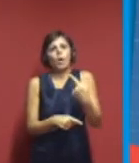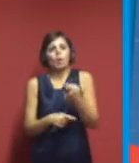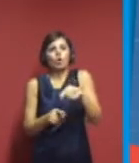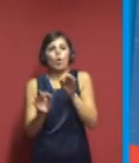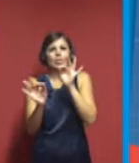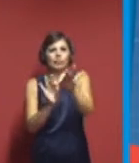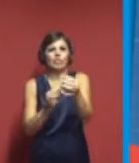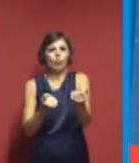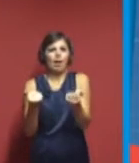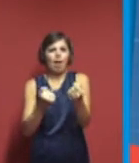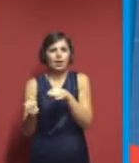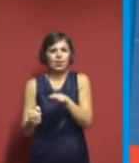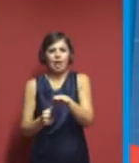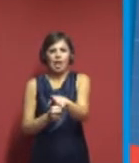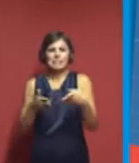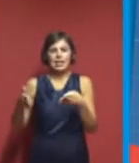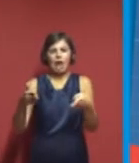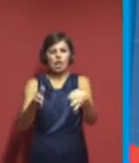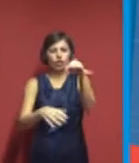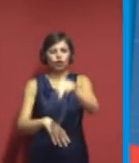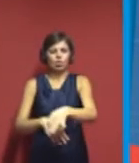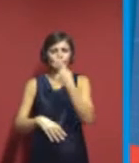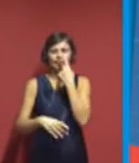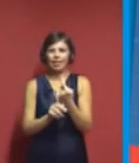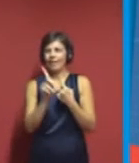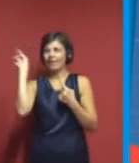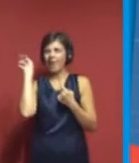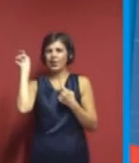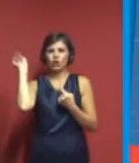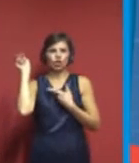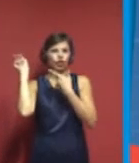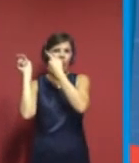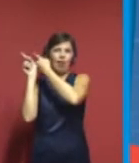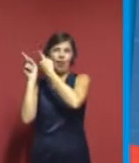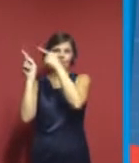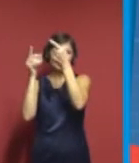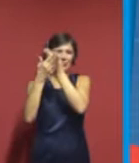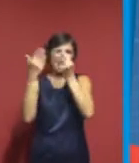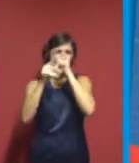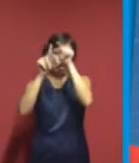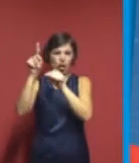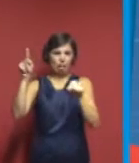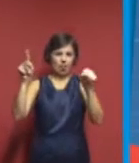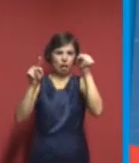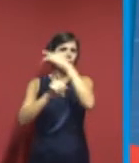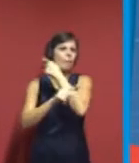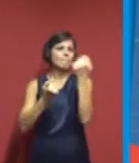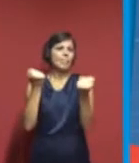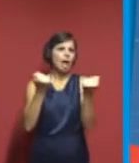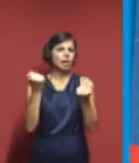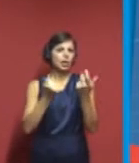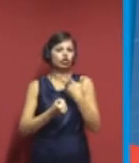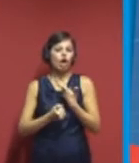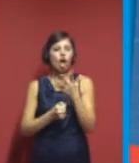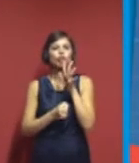software. This is a diagram about my self-driving car. There are about 5 different laptops processing. There are parallel